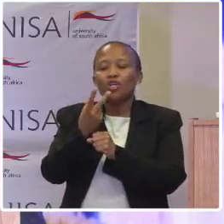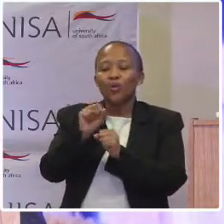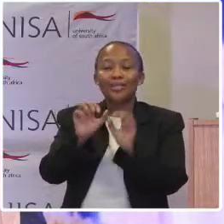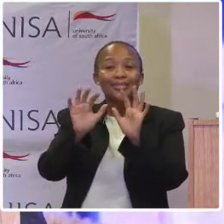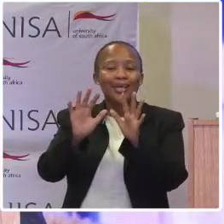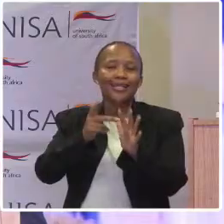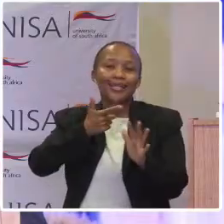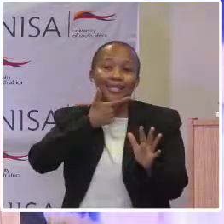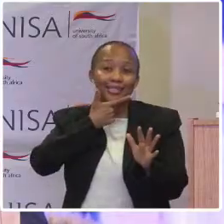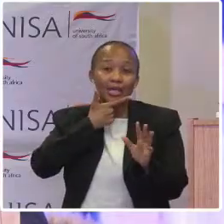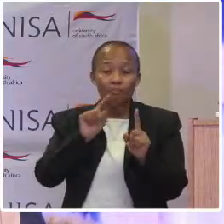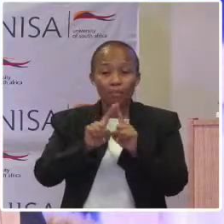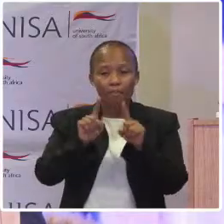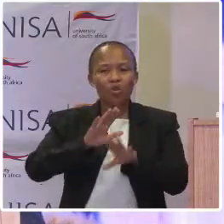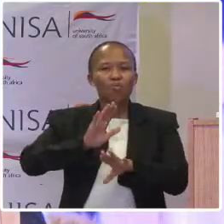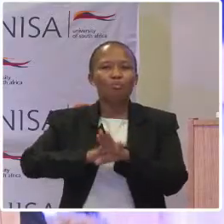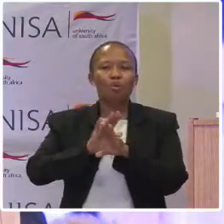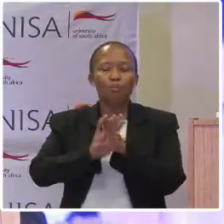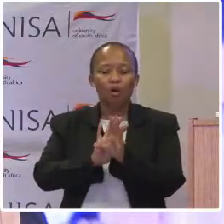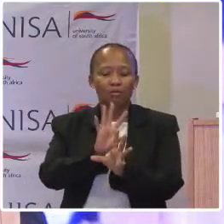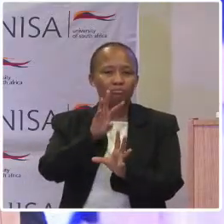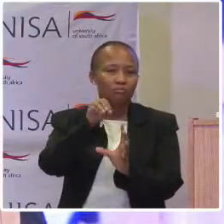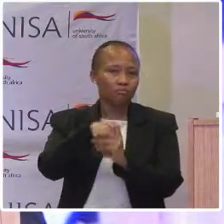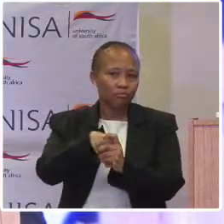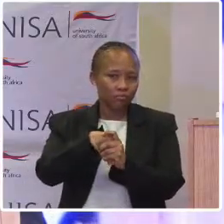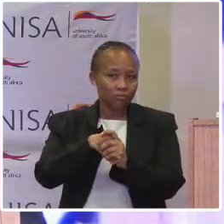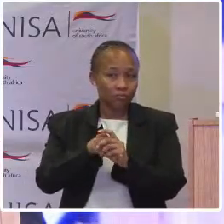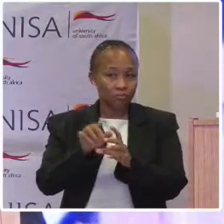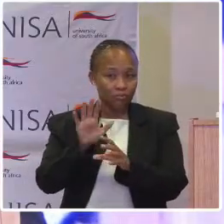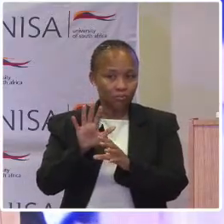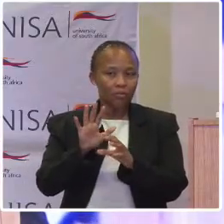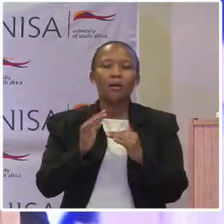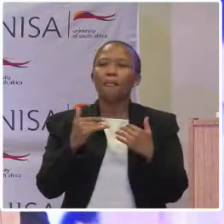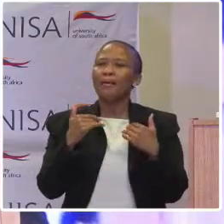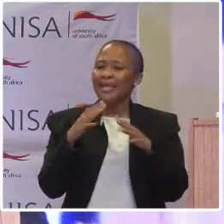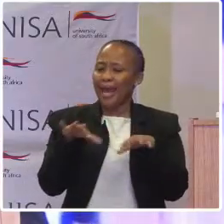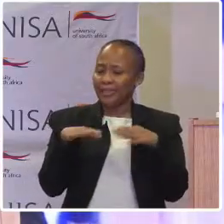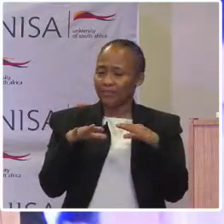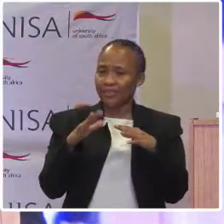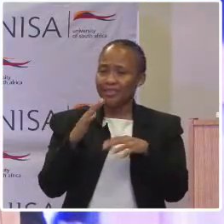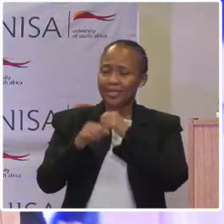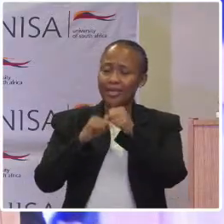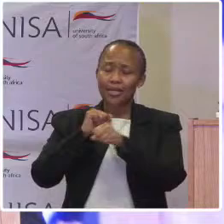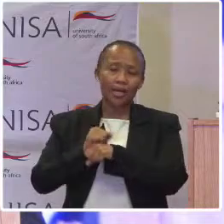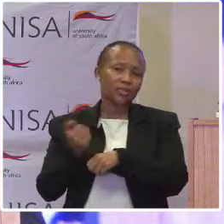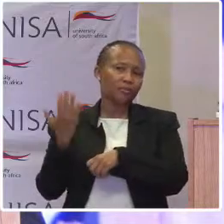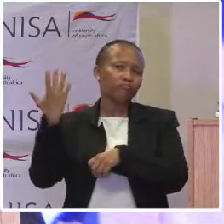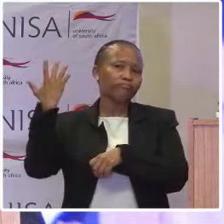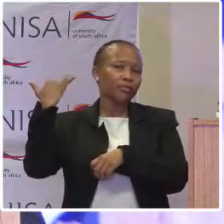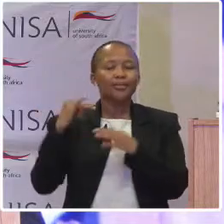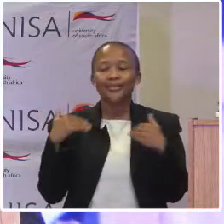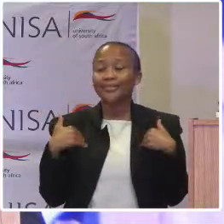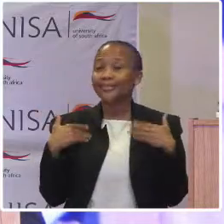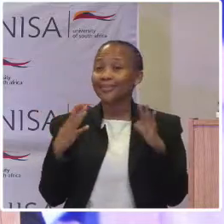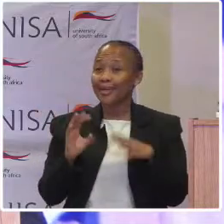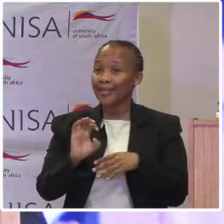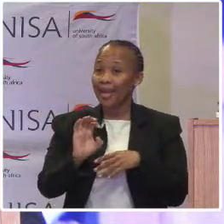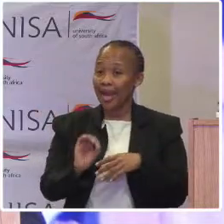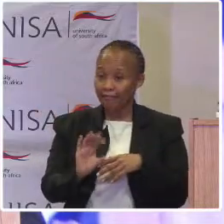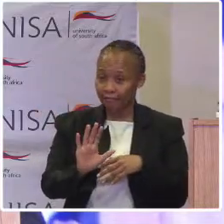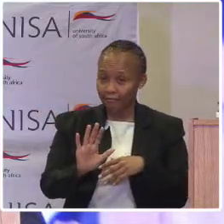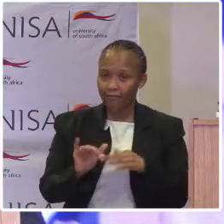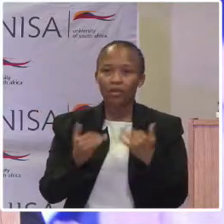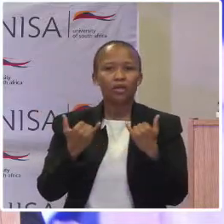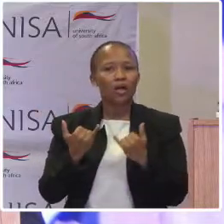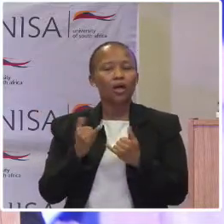with space research and activities started many decades earlier, with helping early international space efforts in the